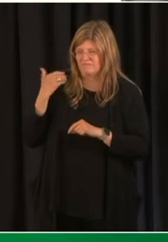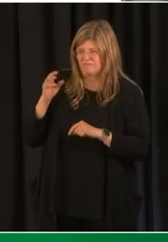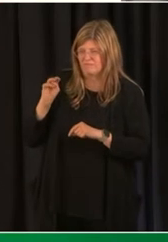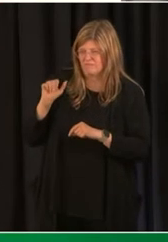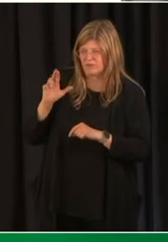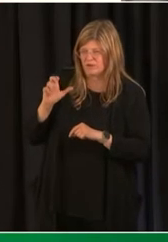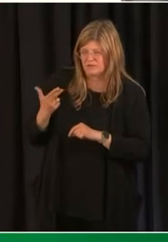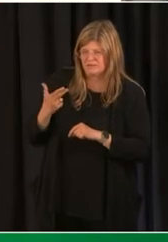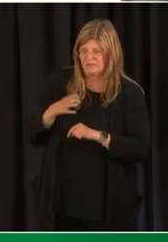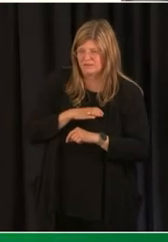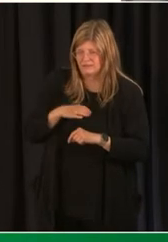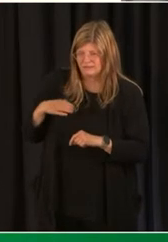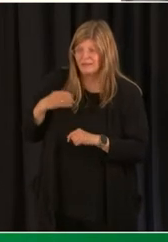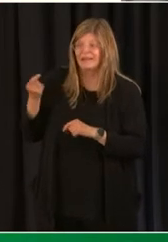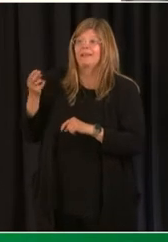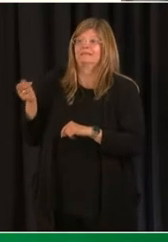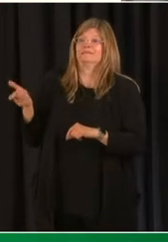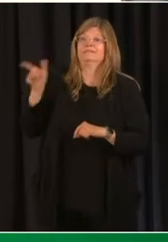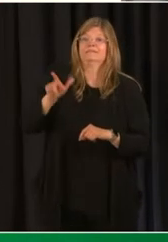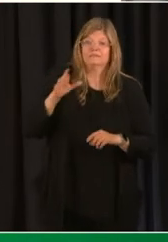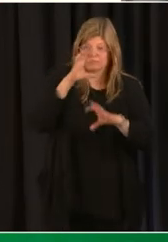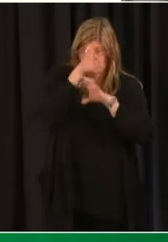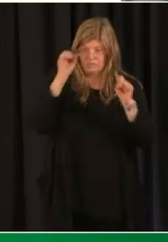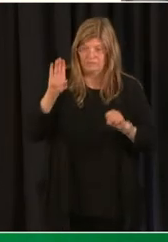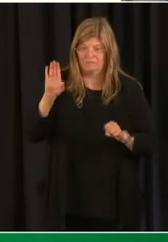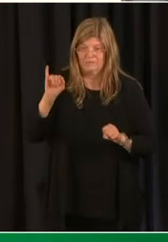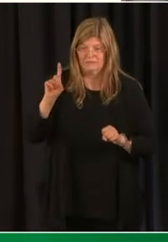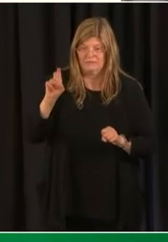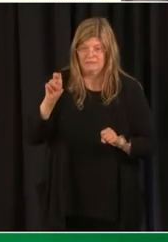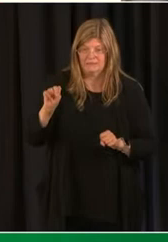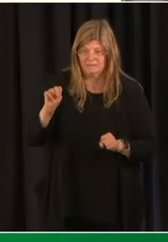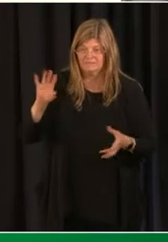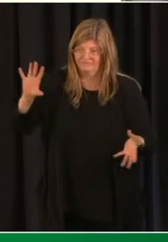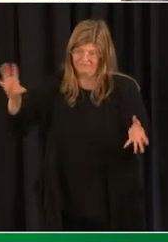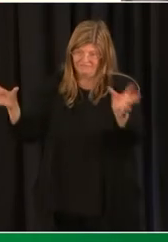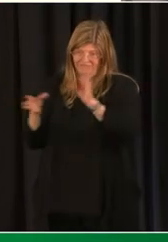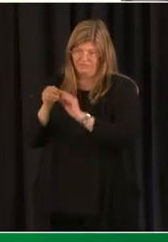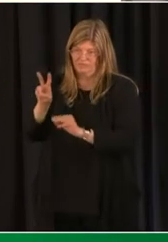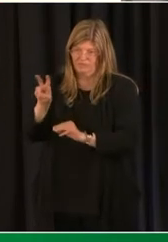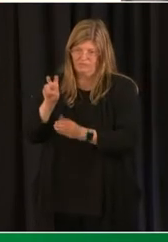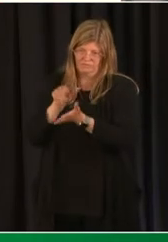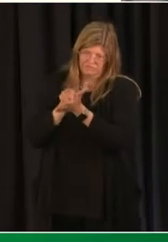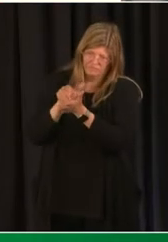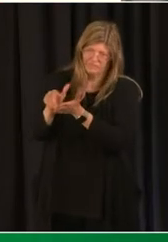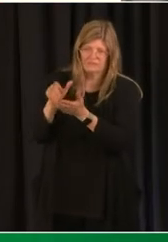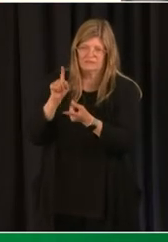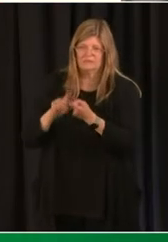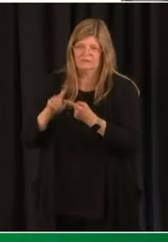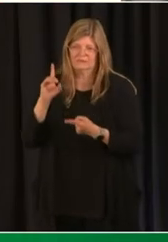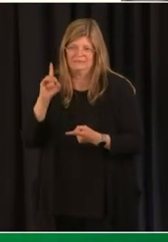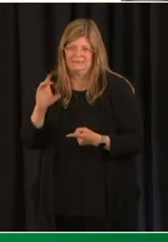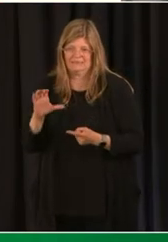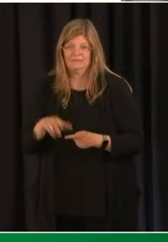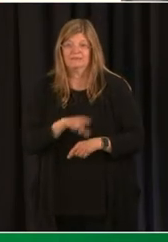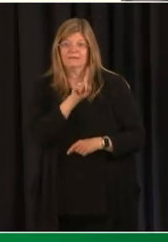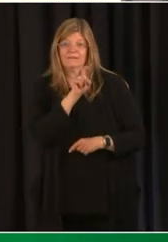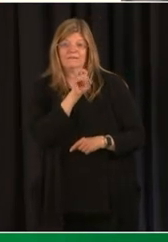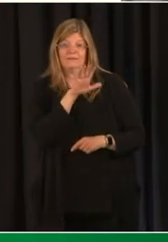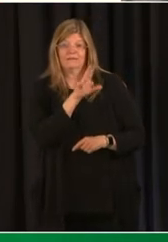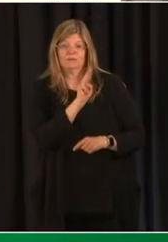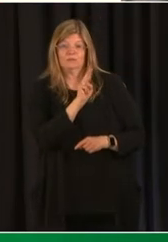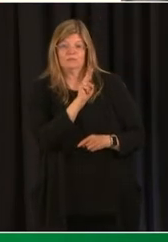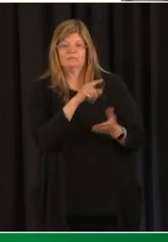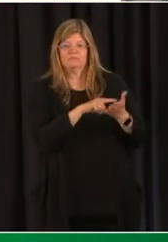by President Biden. All told, we're getting $200 million from the December money, $152 million from the March